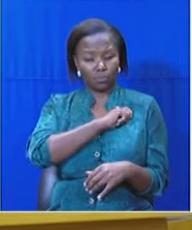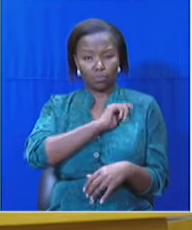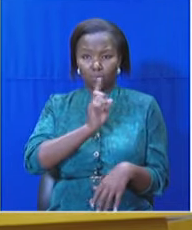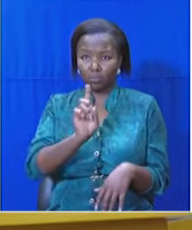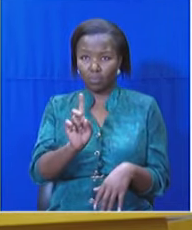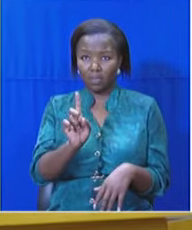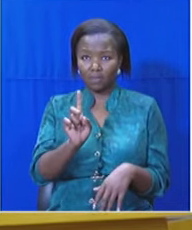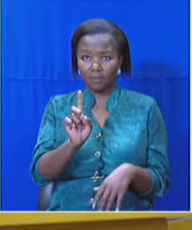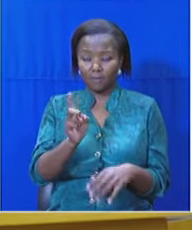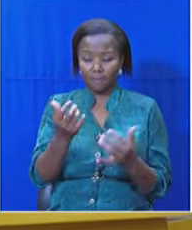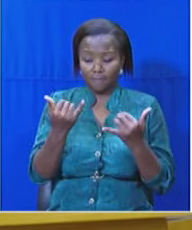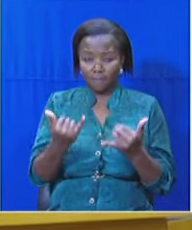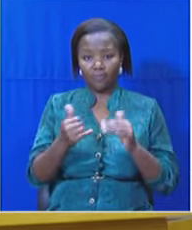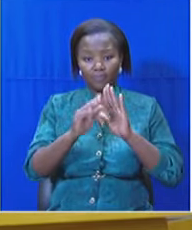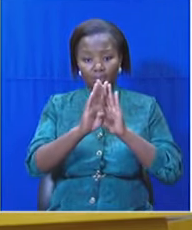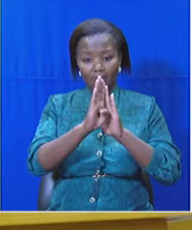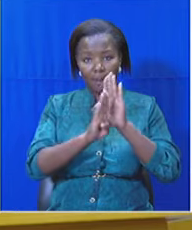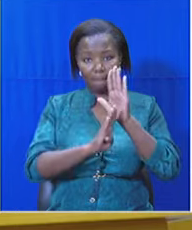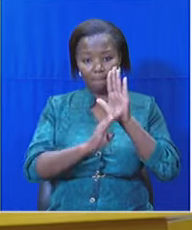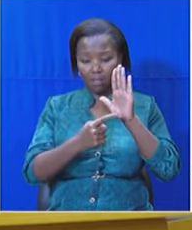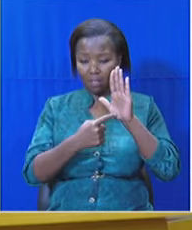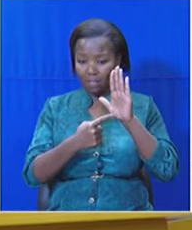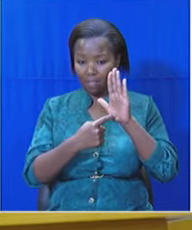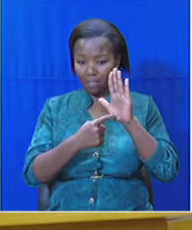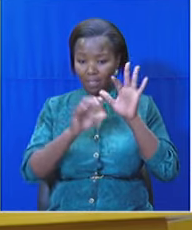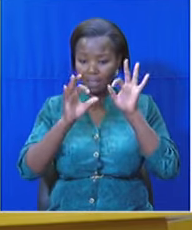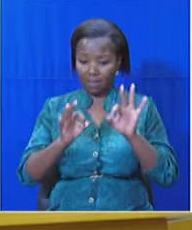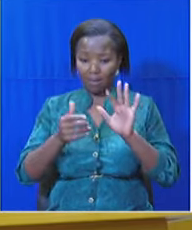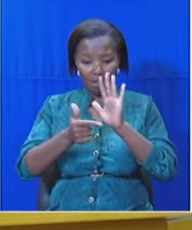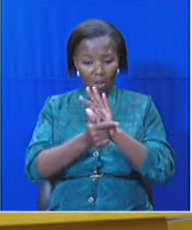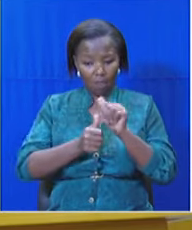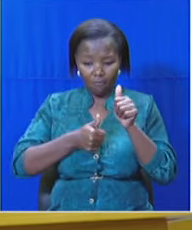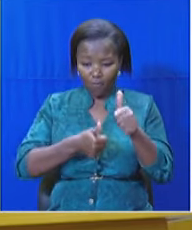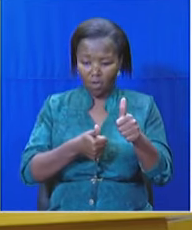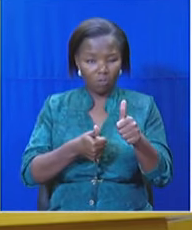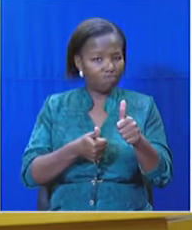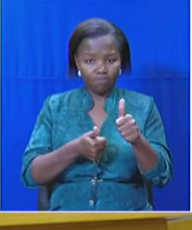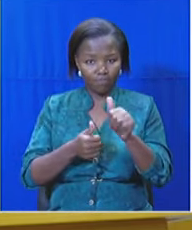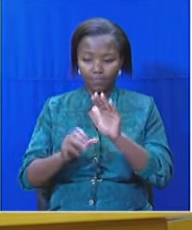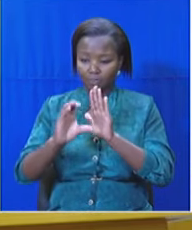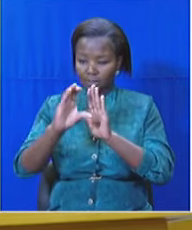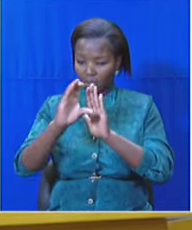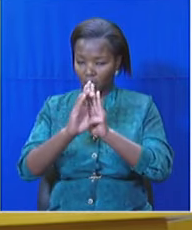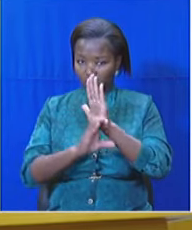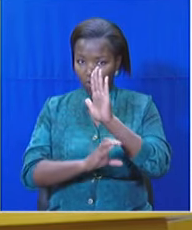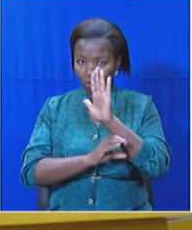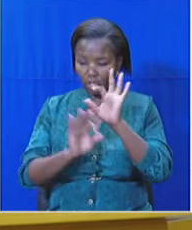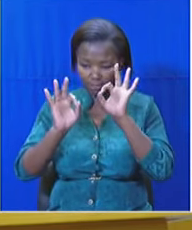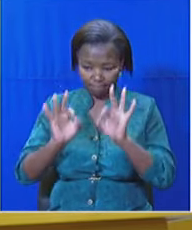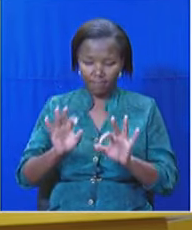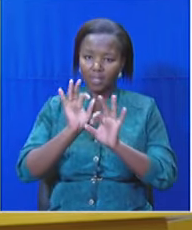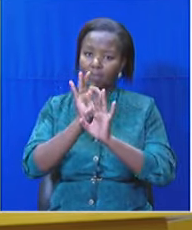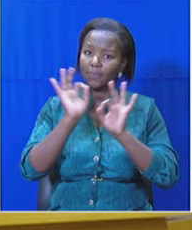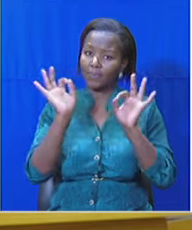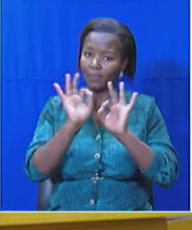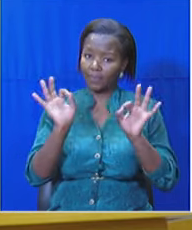current expropriation bill is unlawful, is unconstitutional, and counterproductive to the well-being